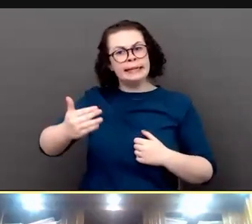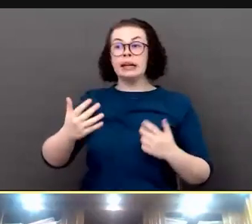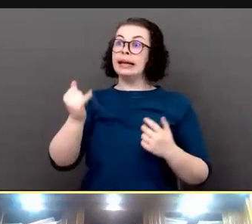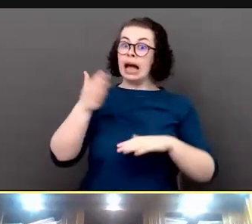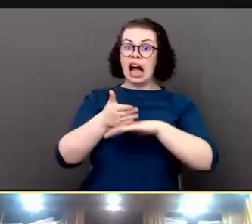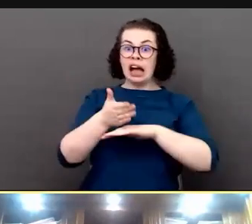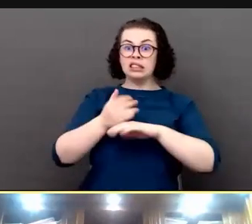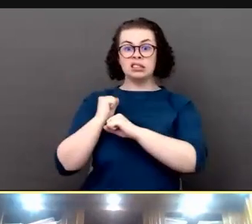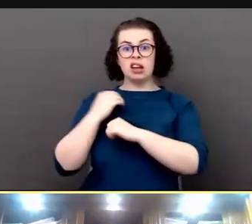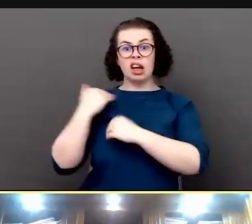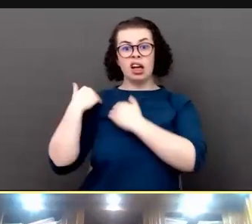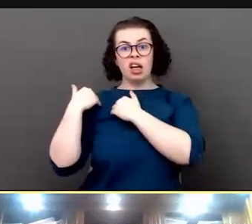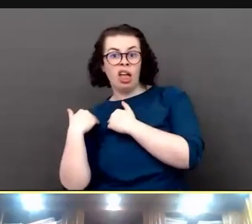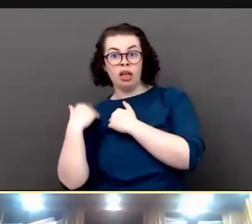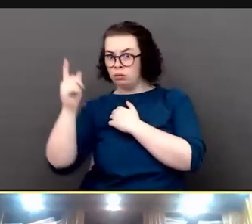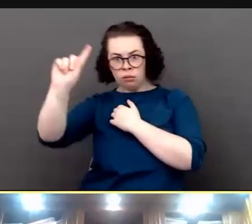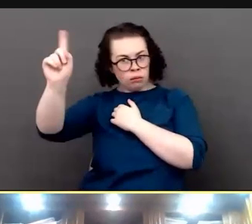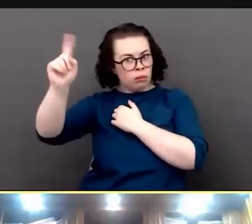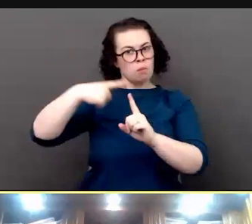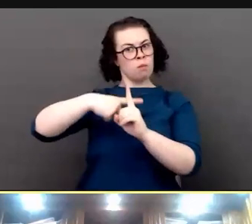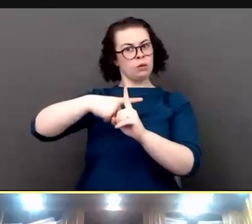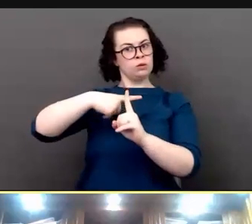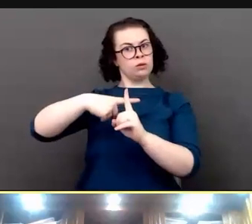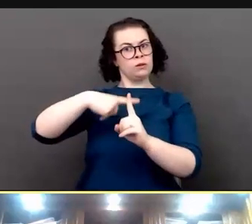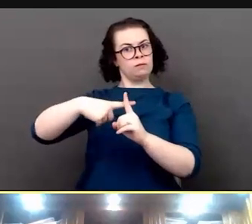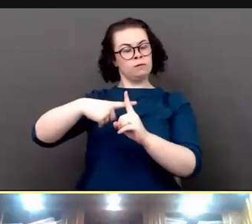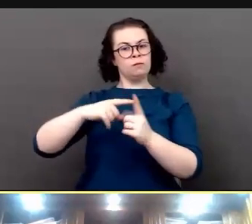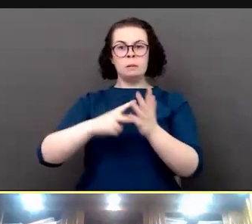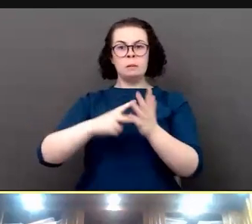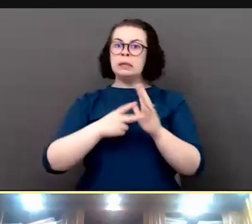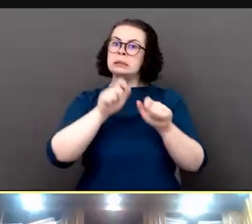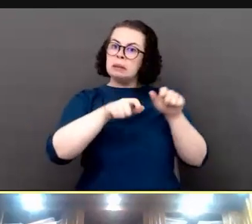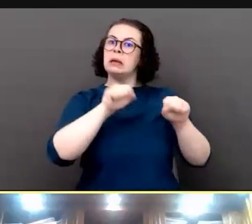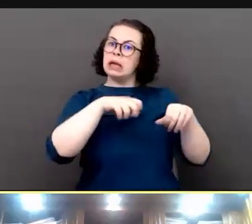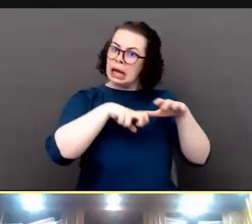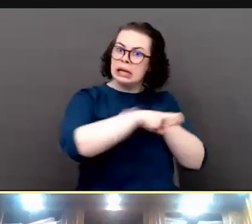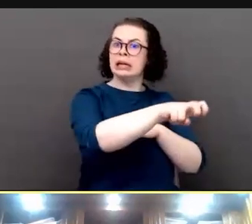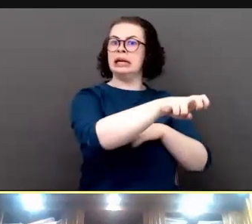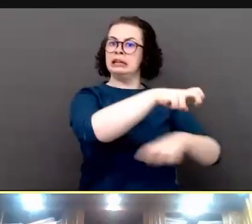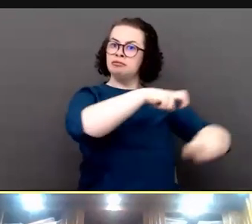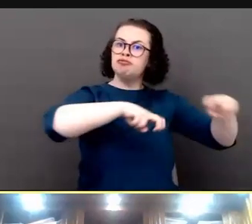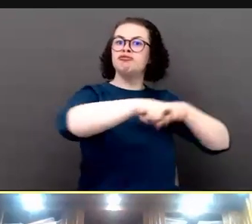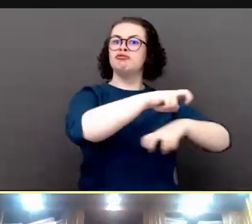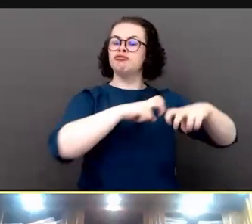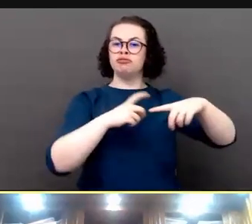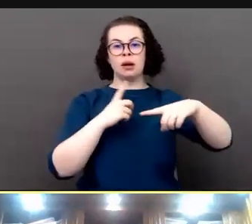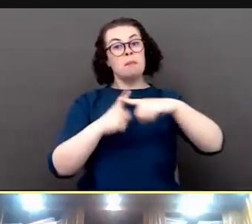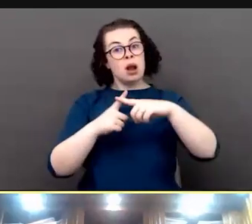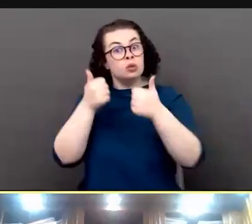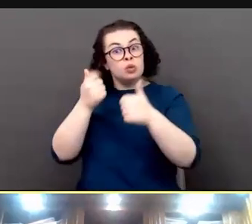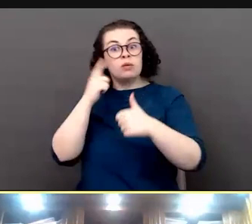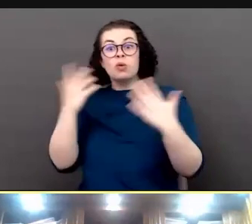sustainability and of buildings, and also in the new developments under the Green Deal on